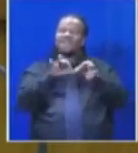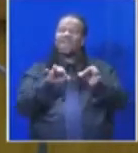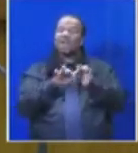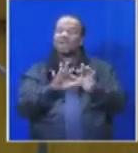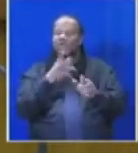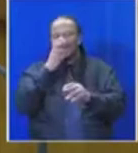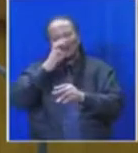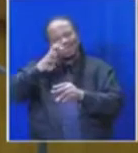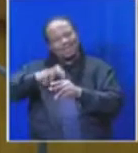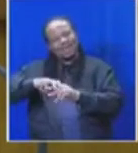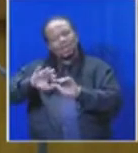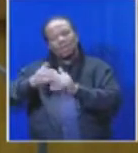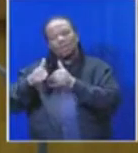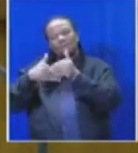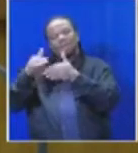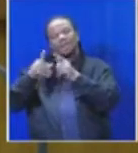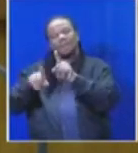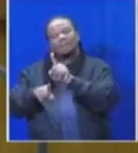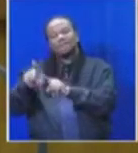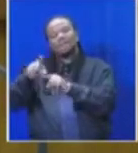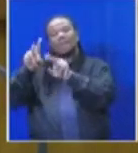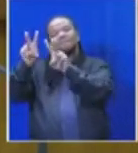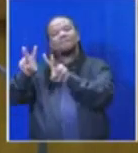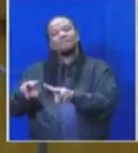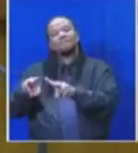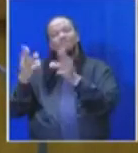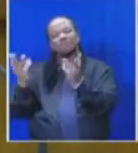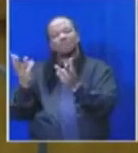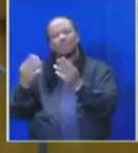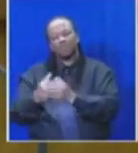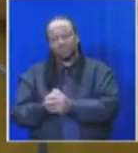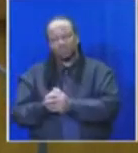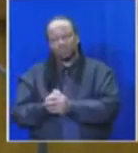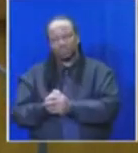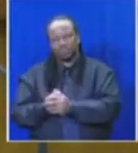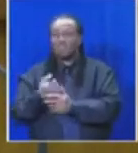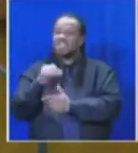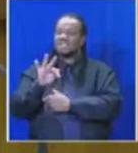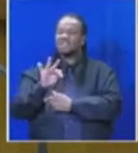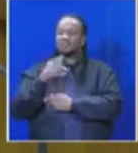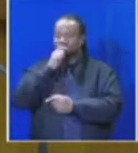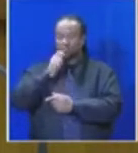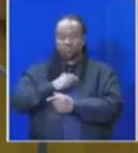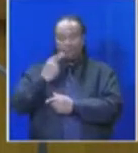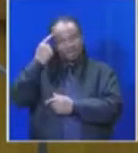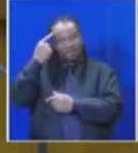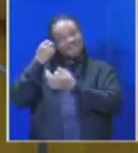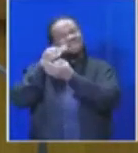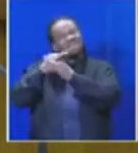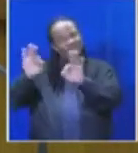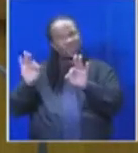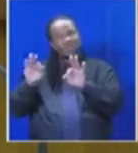a strong, healthy, prosperous, and peace-loving nation. If we are truly free in our minds, then we will accept